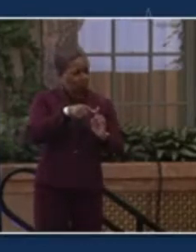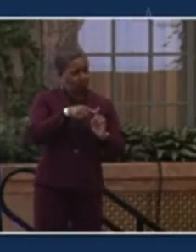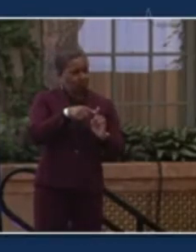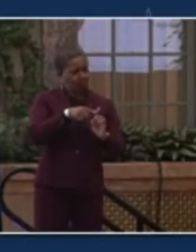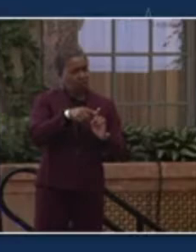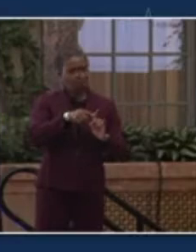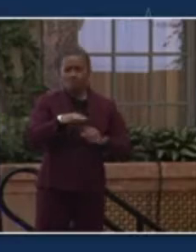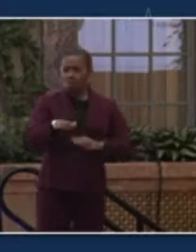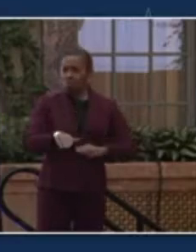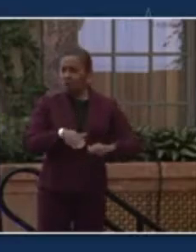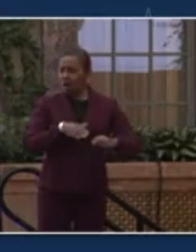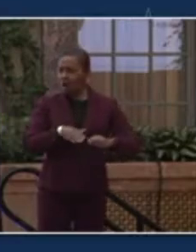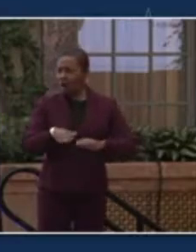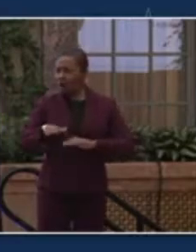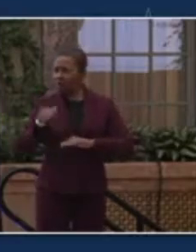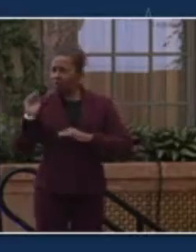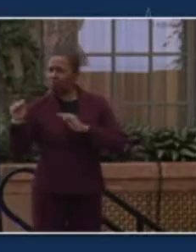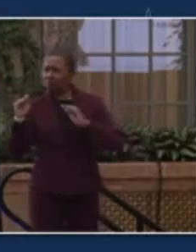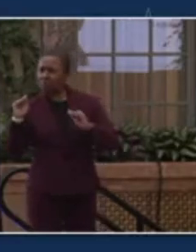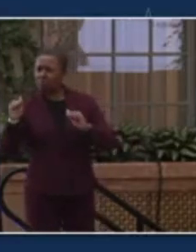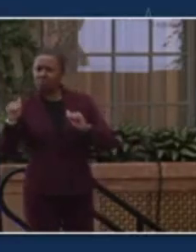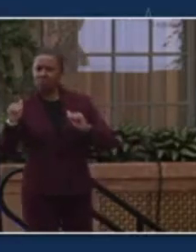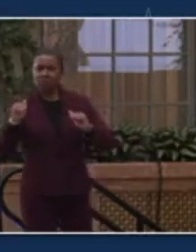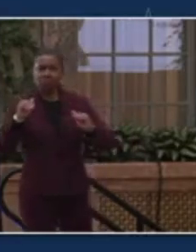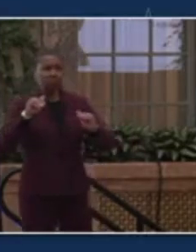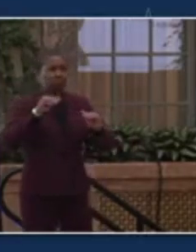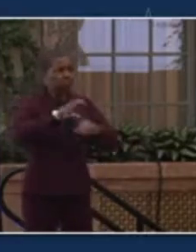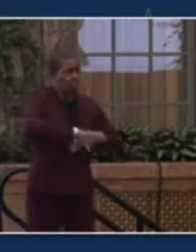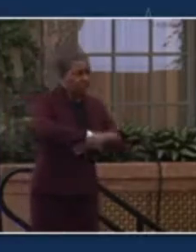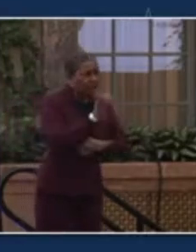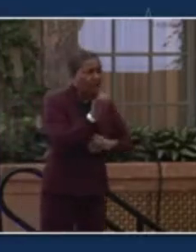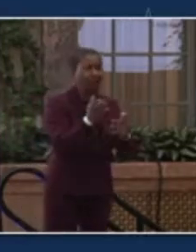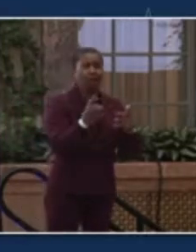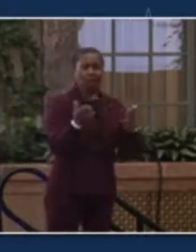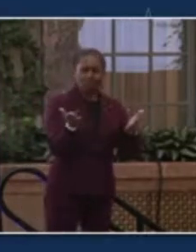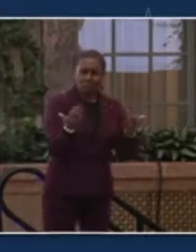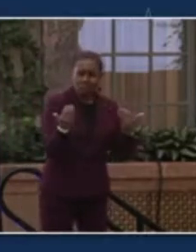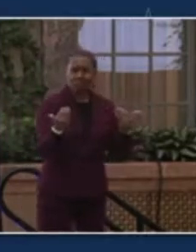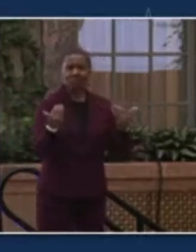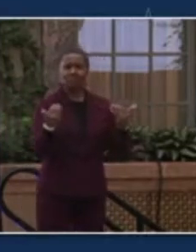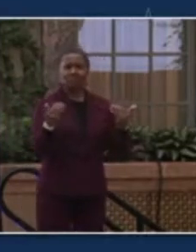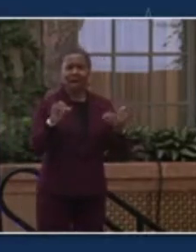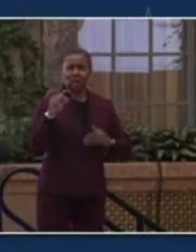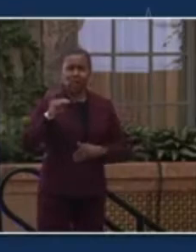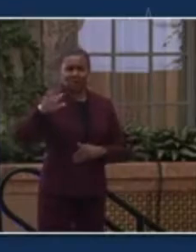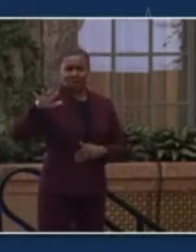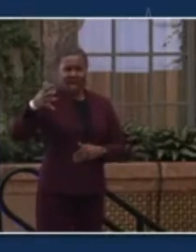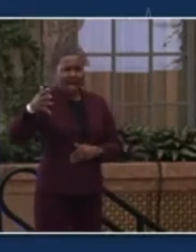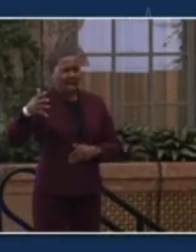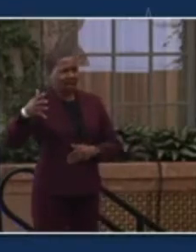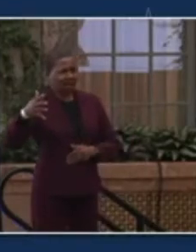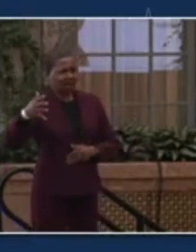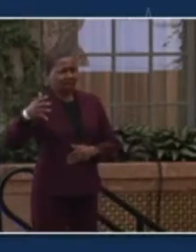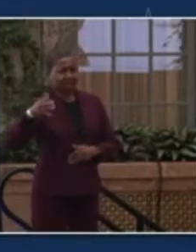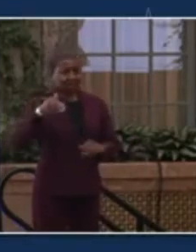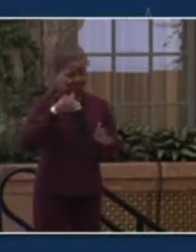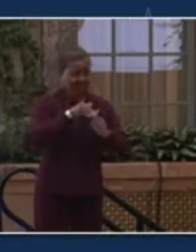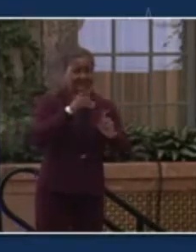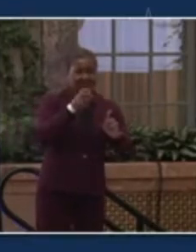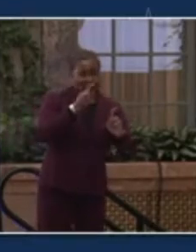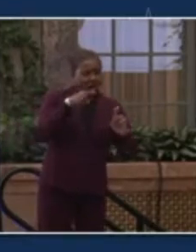awoke Chicago to come alive October 5. It was